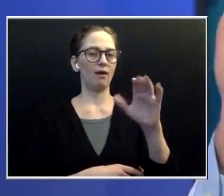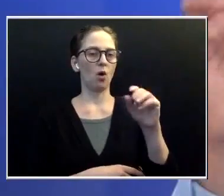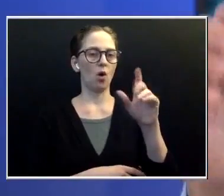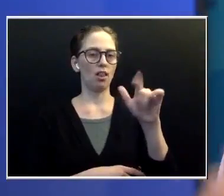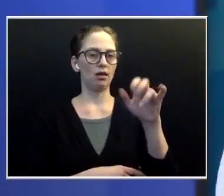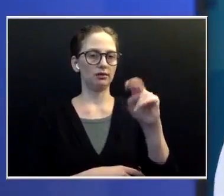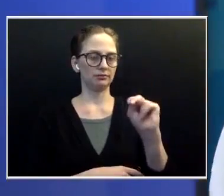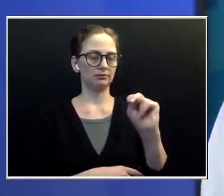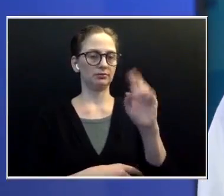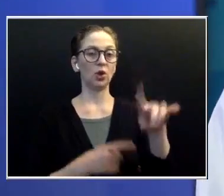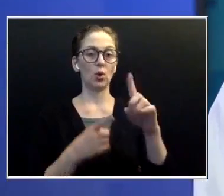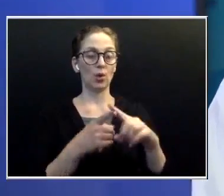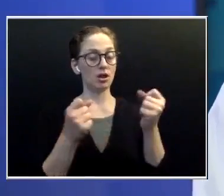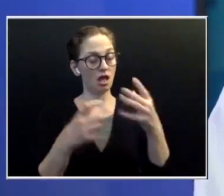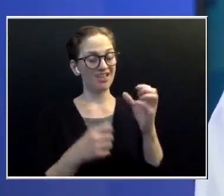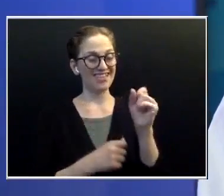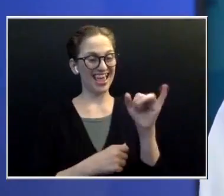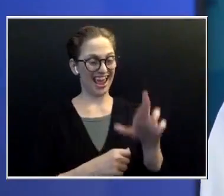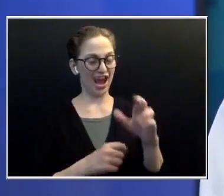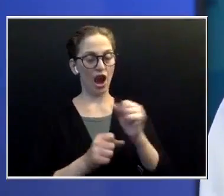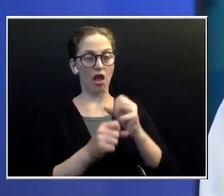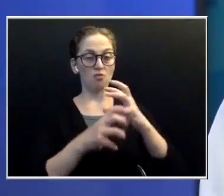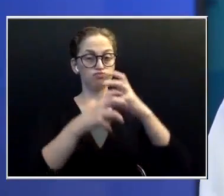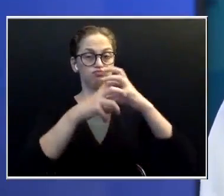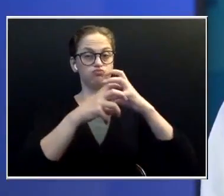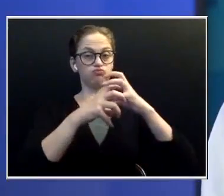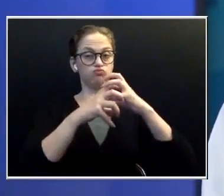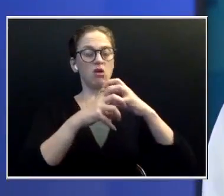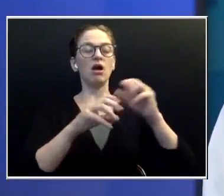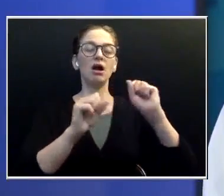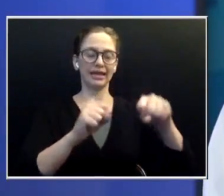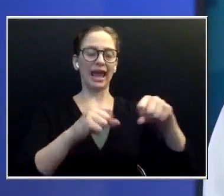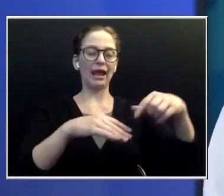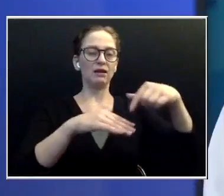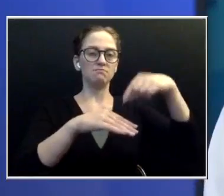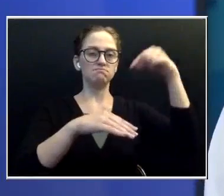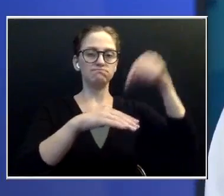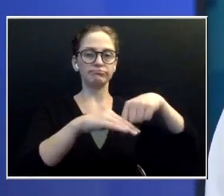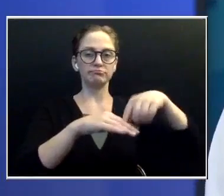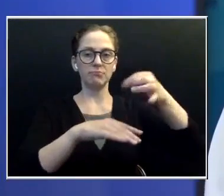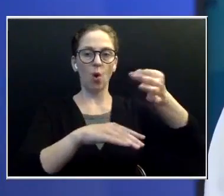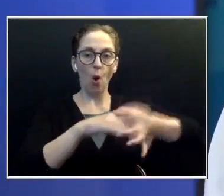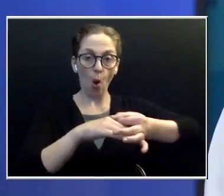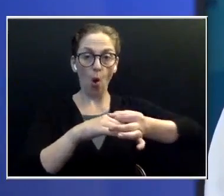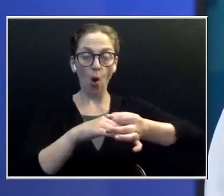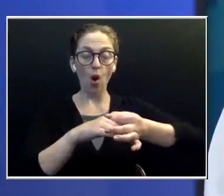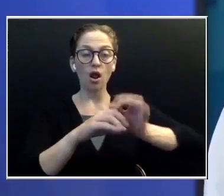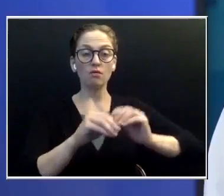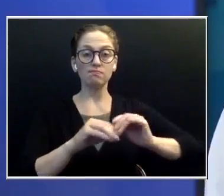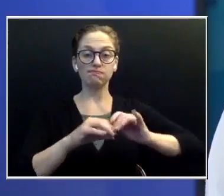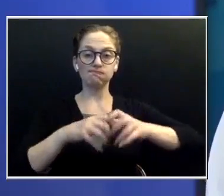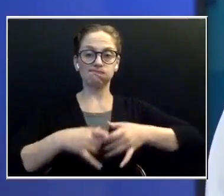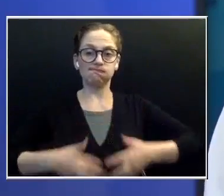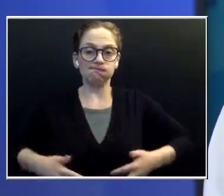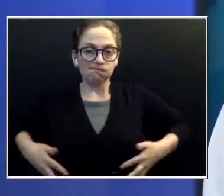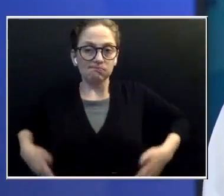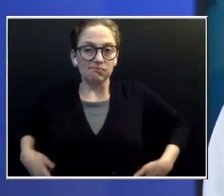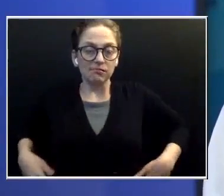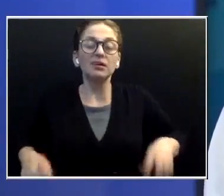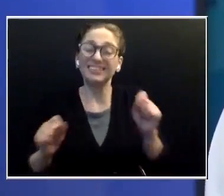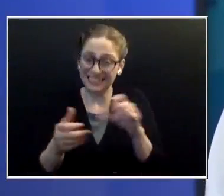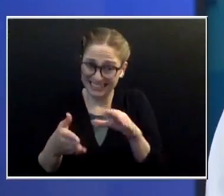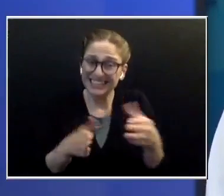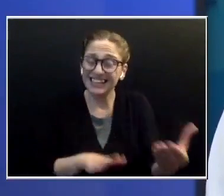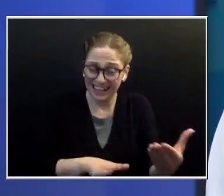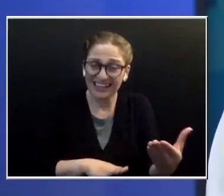can cause a hole in the colon. Actually, this is how people can die. And some other actually ways actually people can be affected severely by C. diff. Actually, if it affects